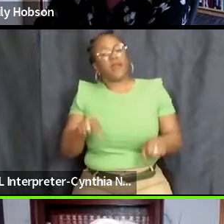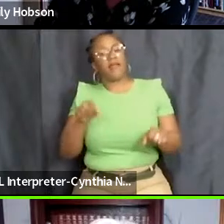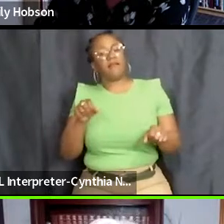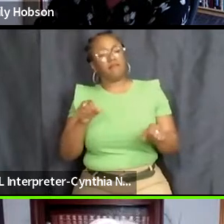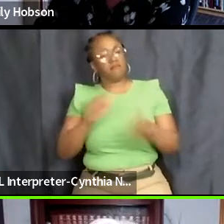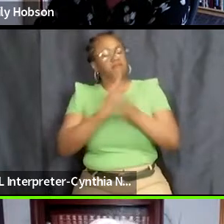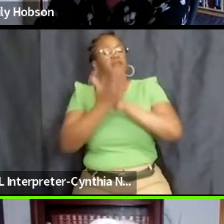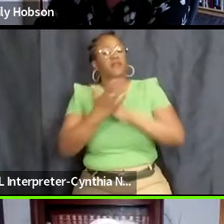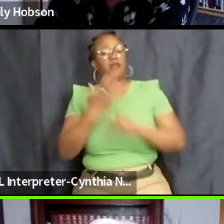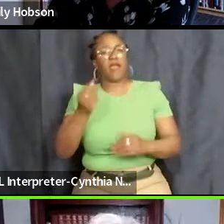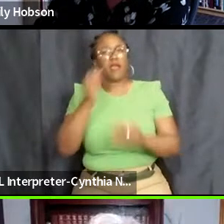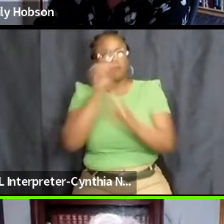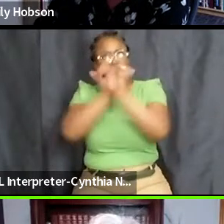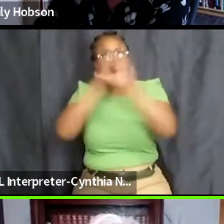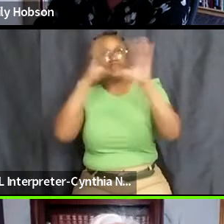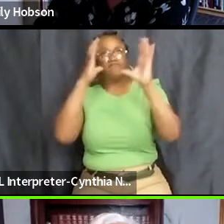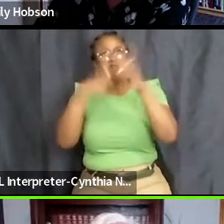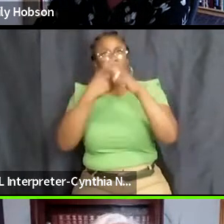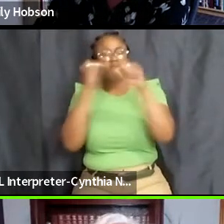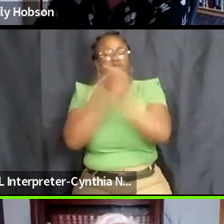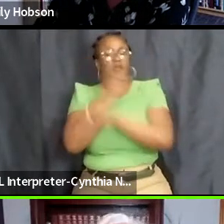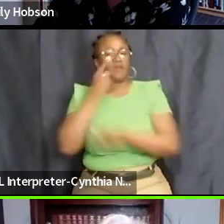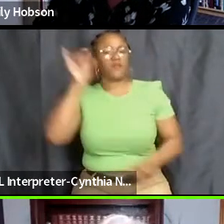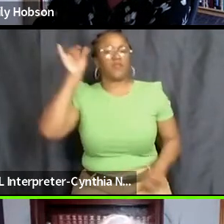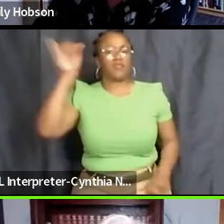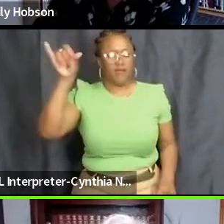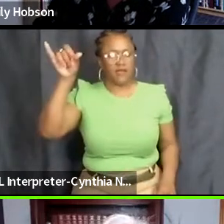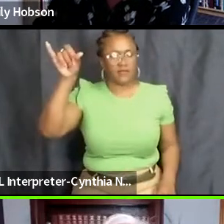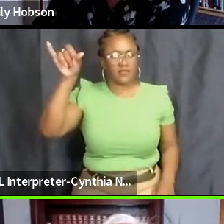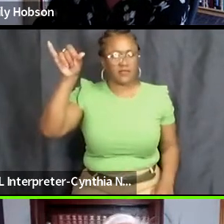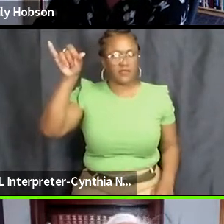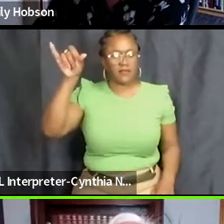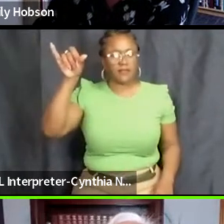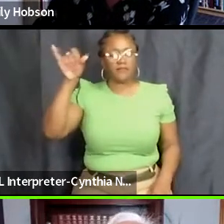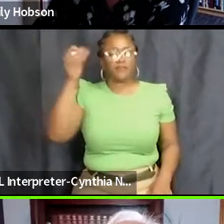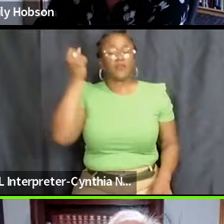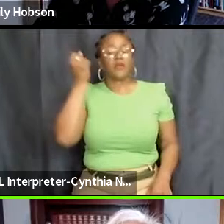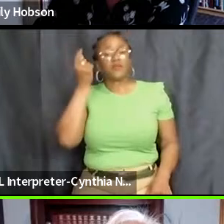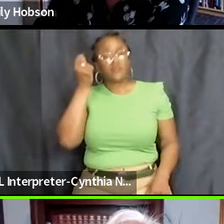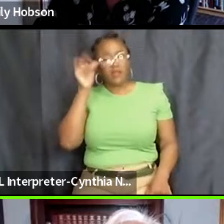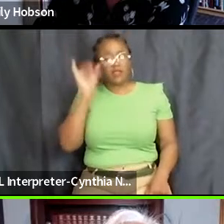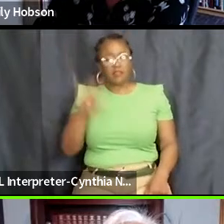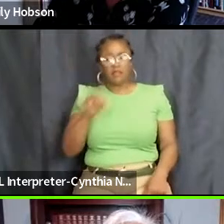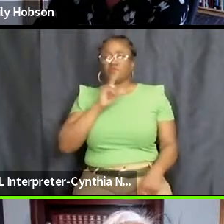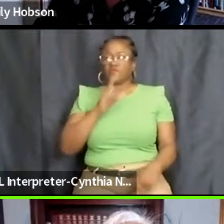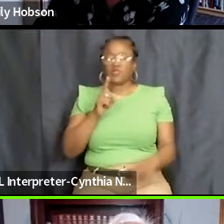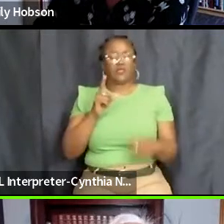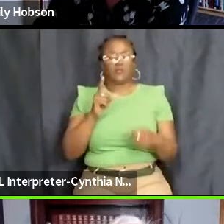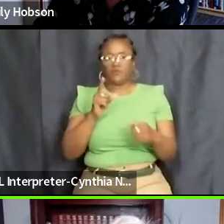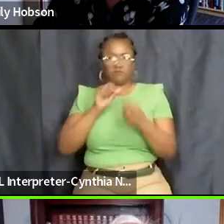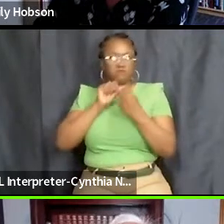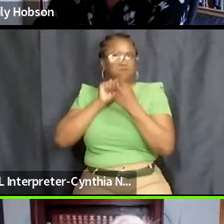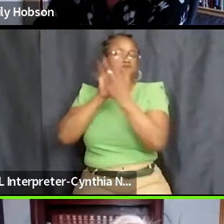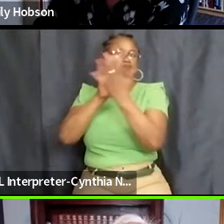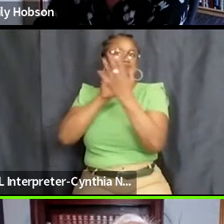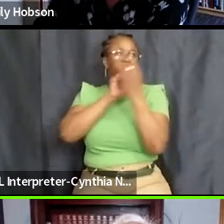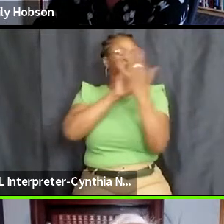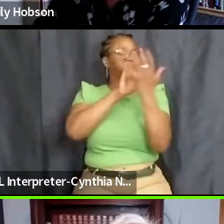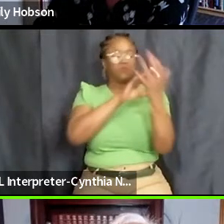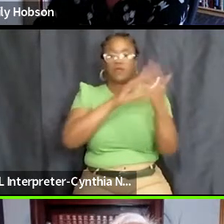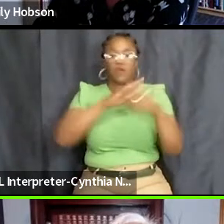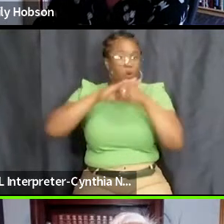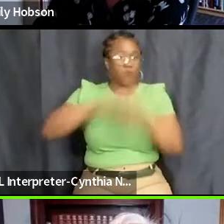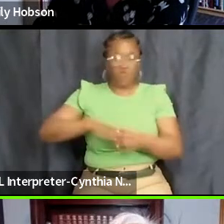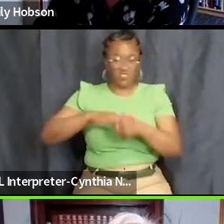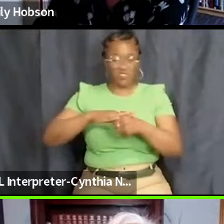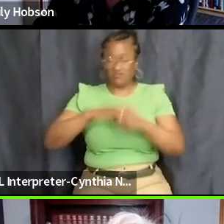then envisioning it and fighting for it. And understanding it is a multi-front fight, just the way oppression is